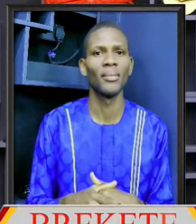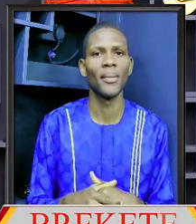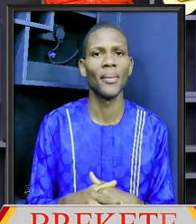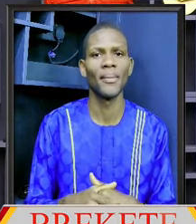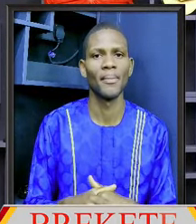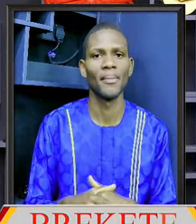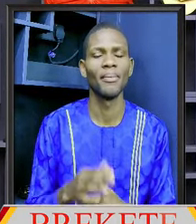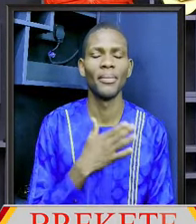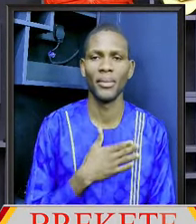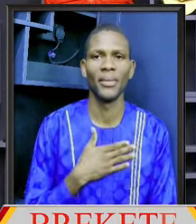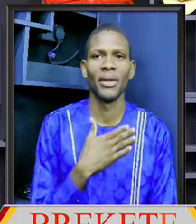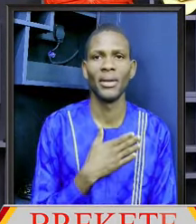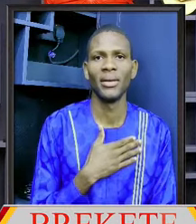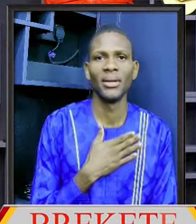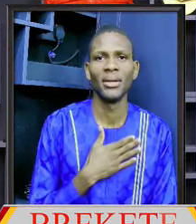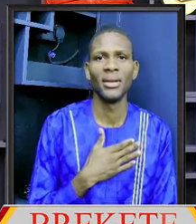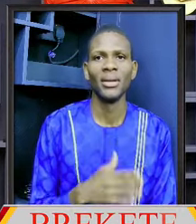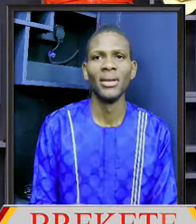Yes.